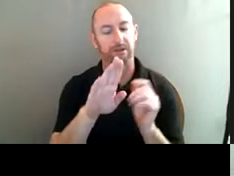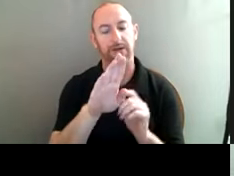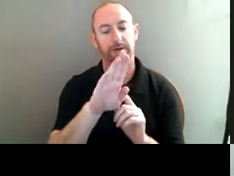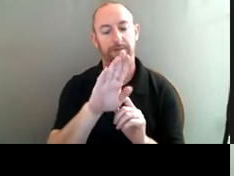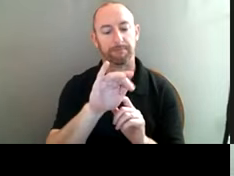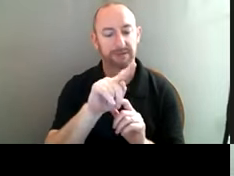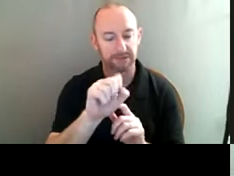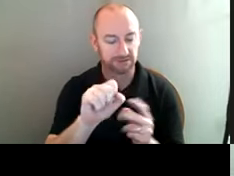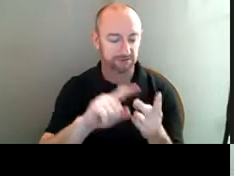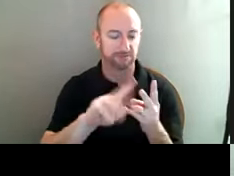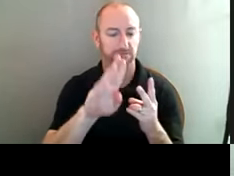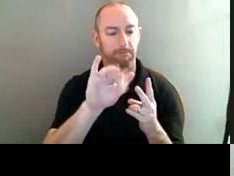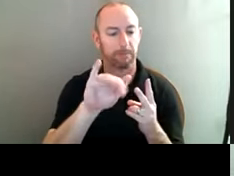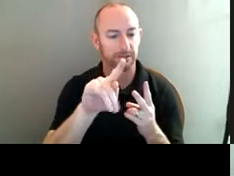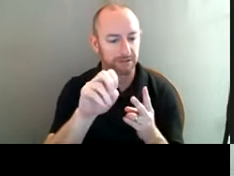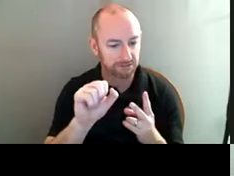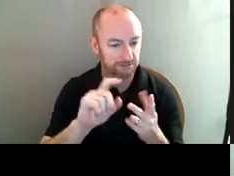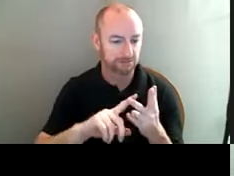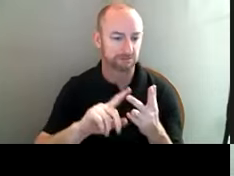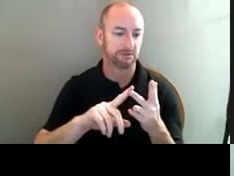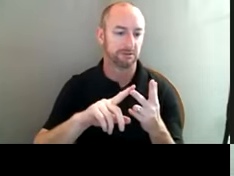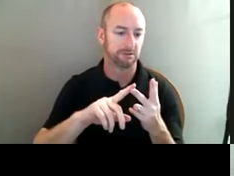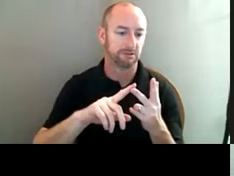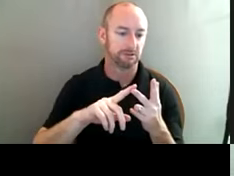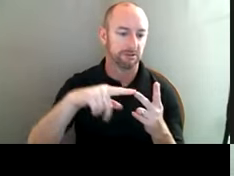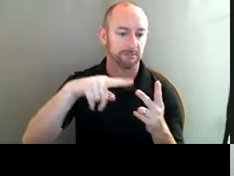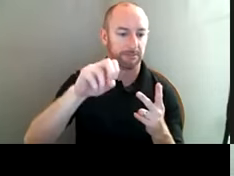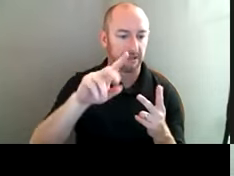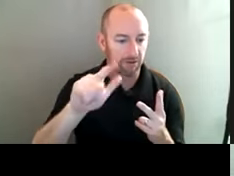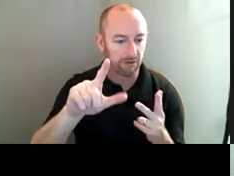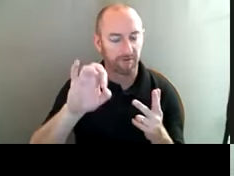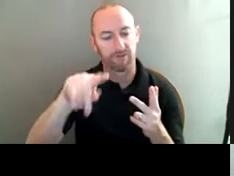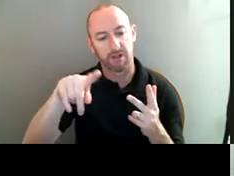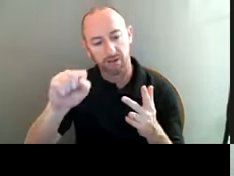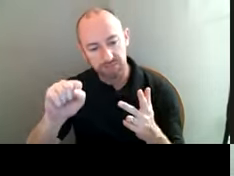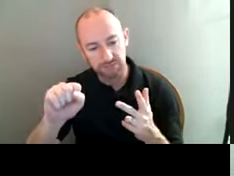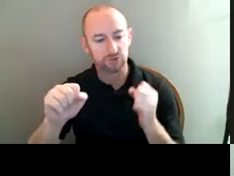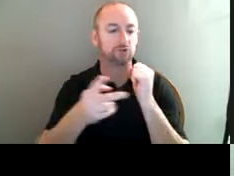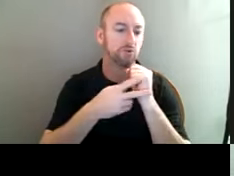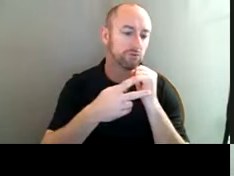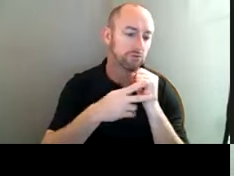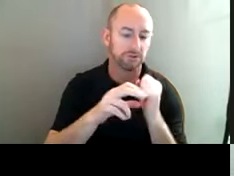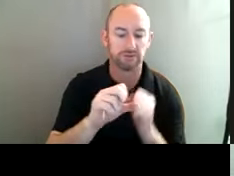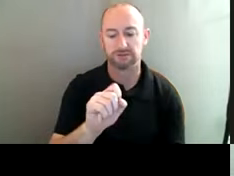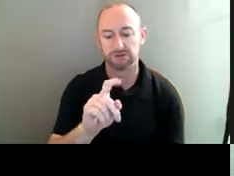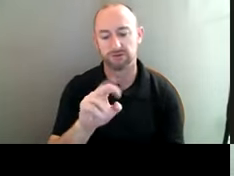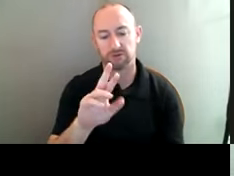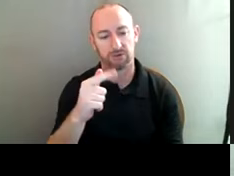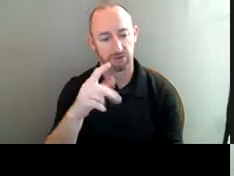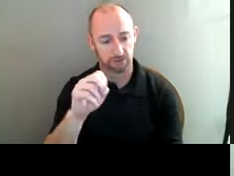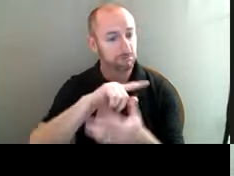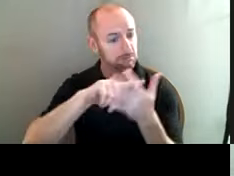bytes and petaflops, storage capacity, things like that. And those are all